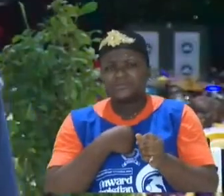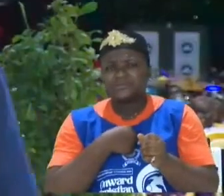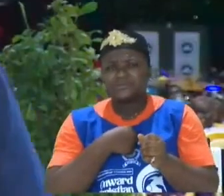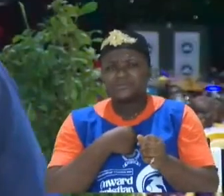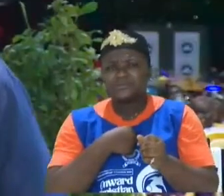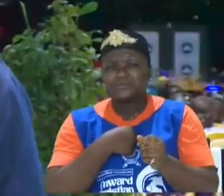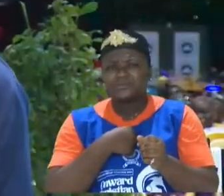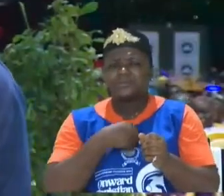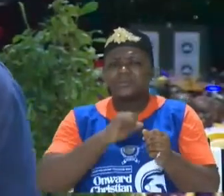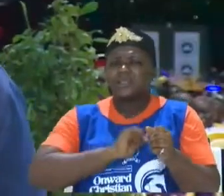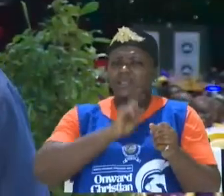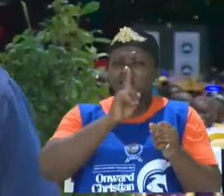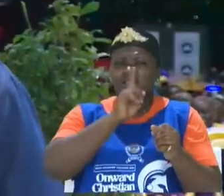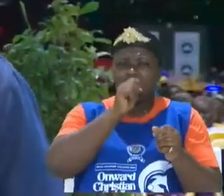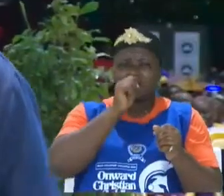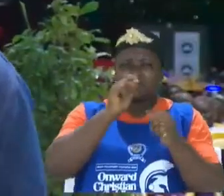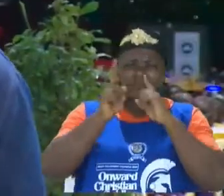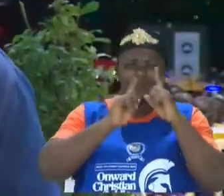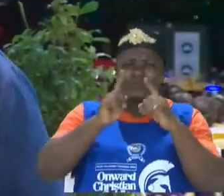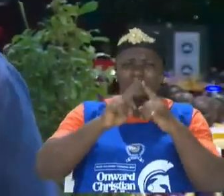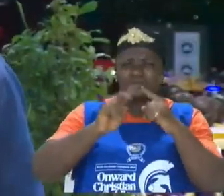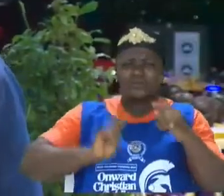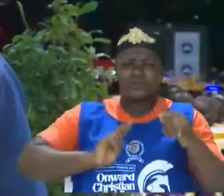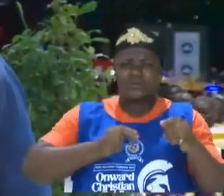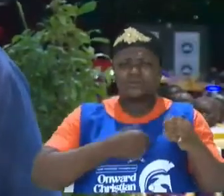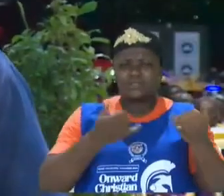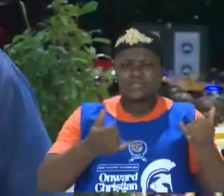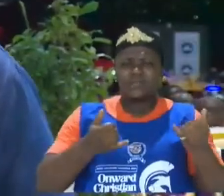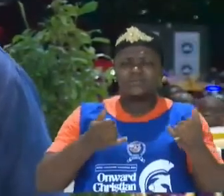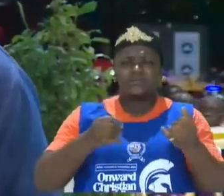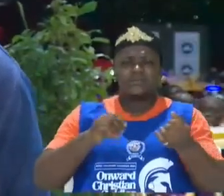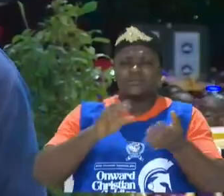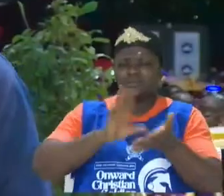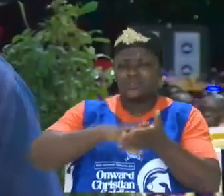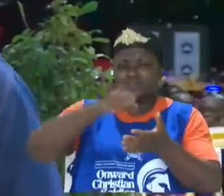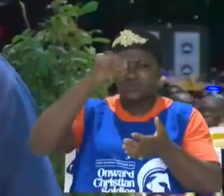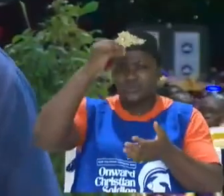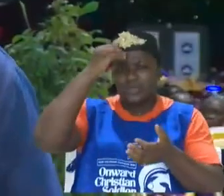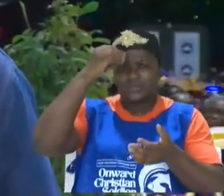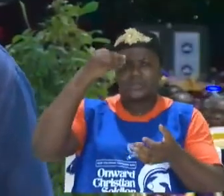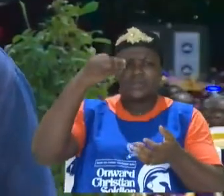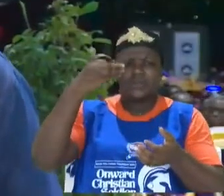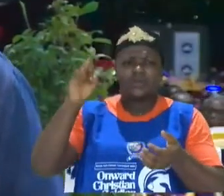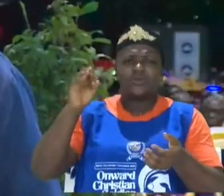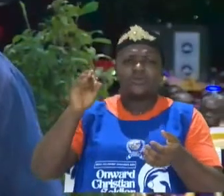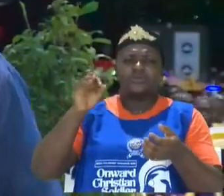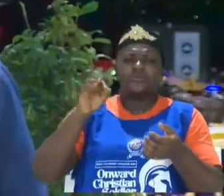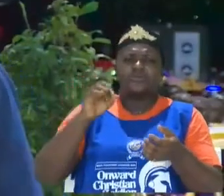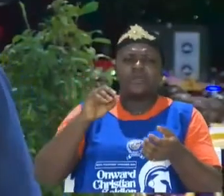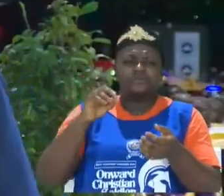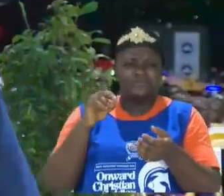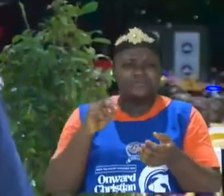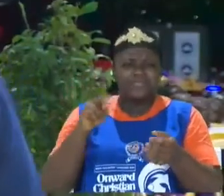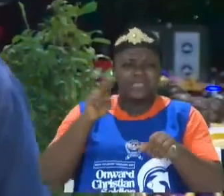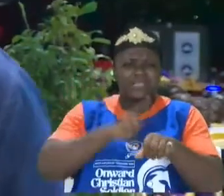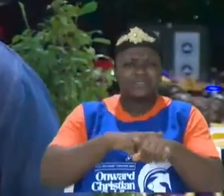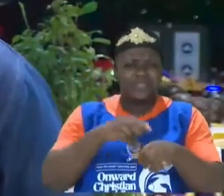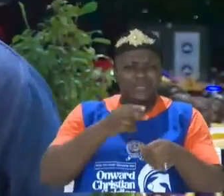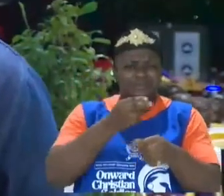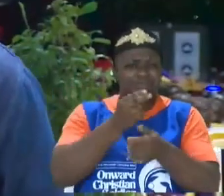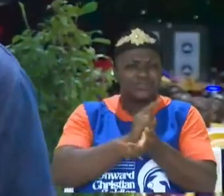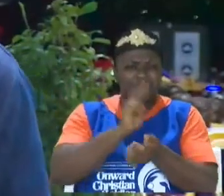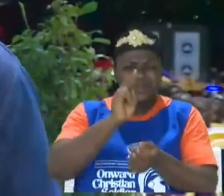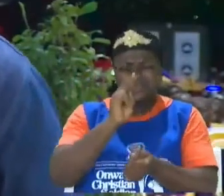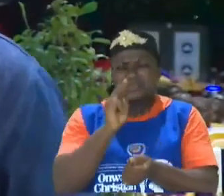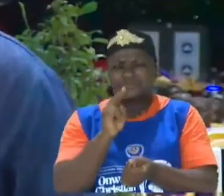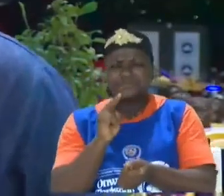student of National Open University, and even tomorrow, I'll be on the street. Last Saturday, I was in Star FM